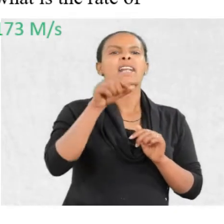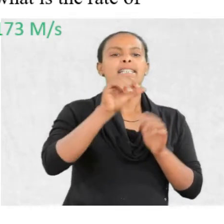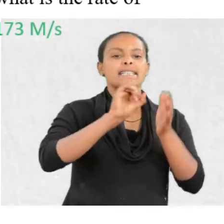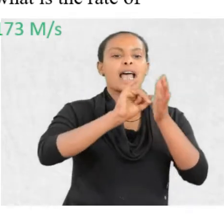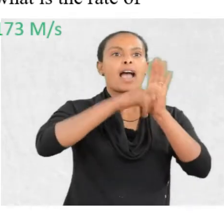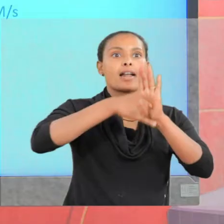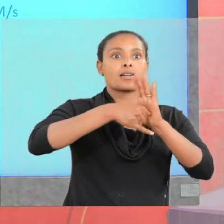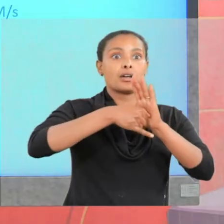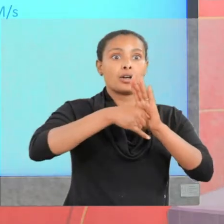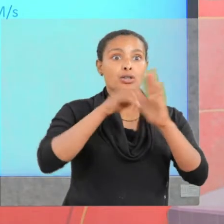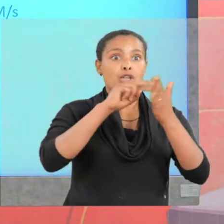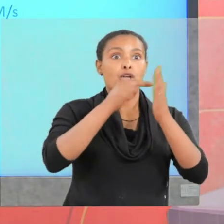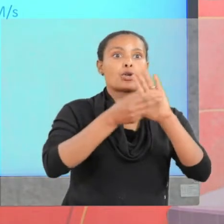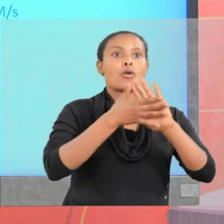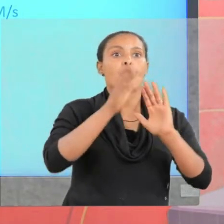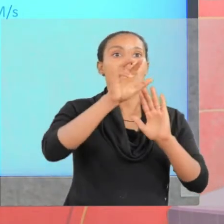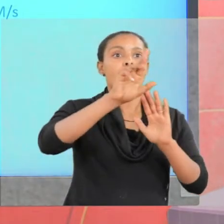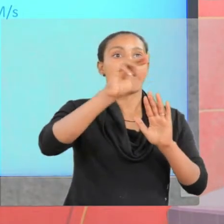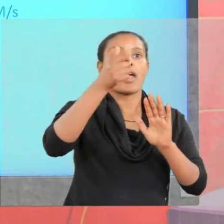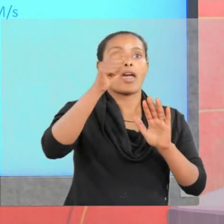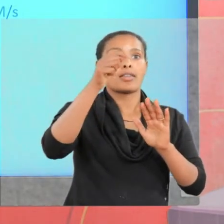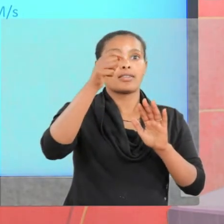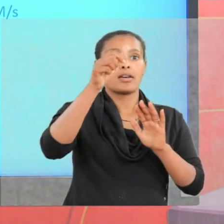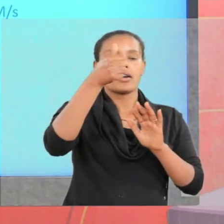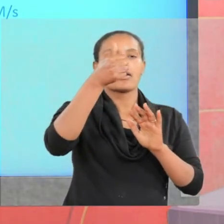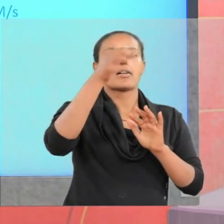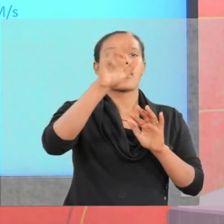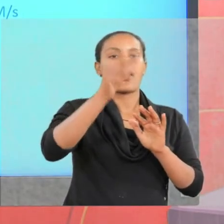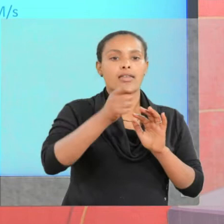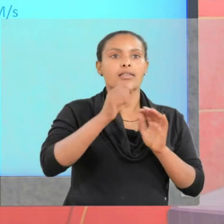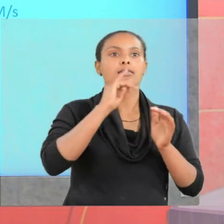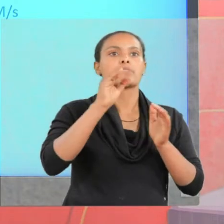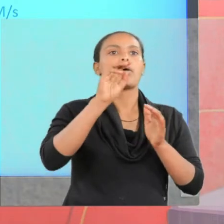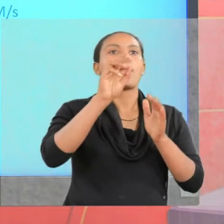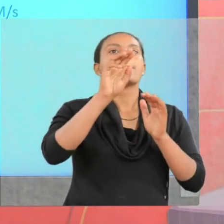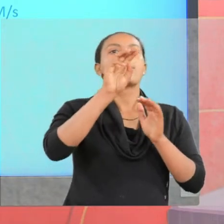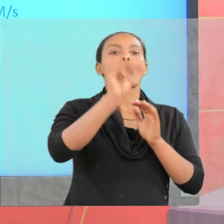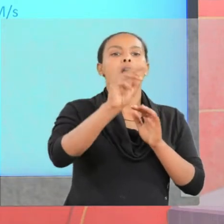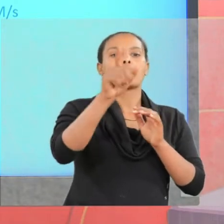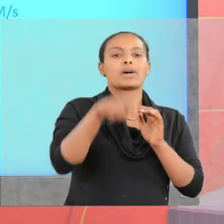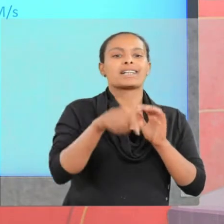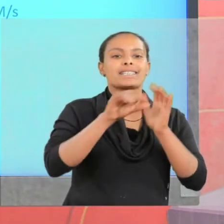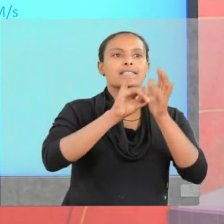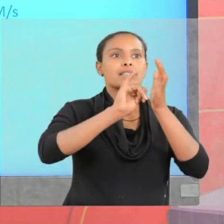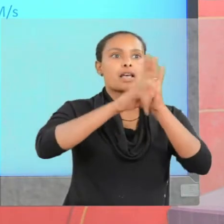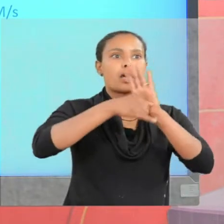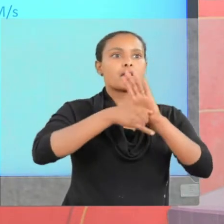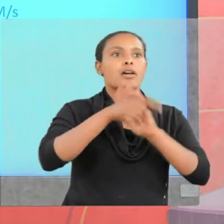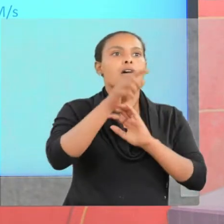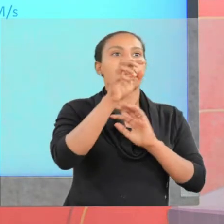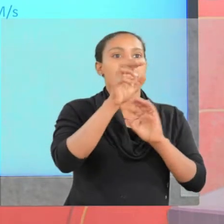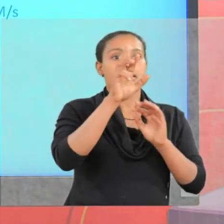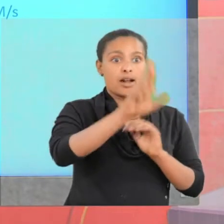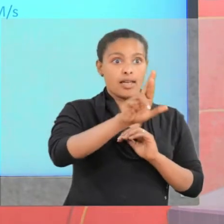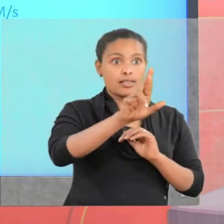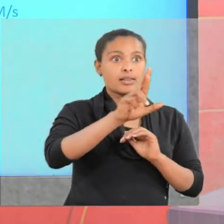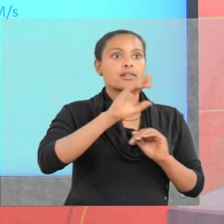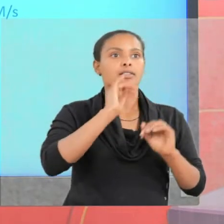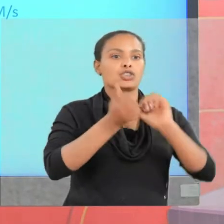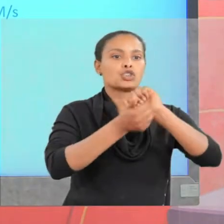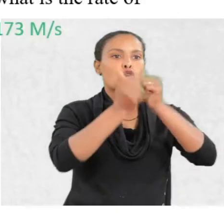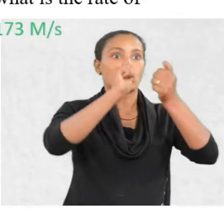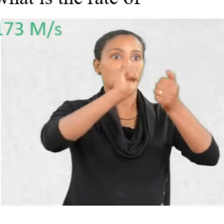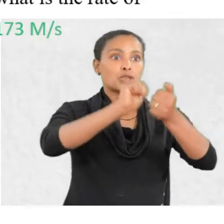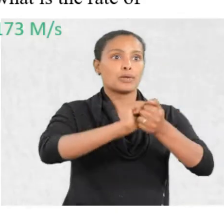second. The unit of rate is molar per second because rate by definition, rate is change in concentration of